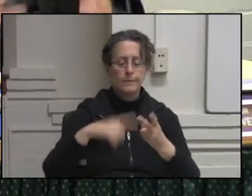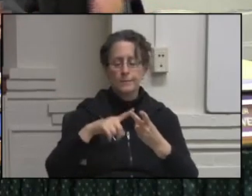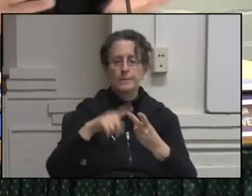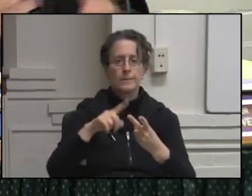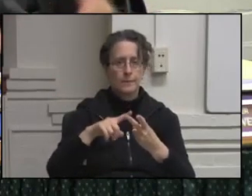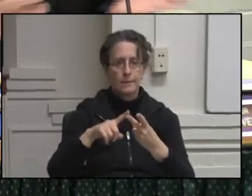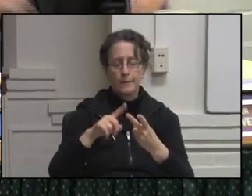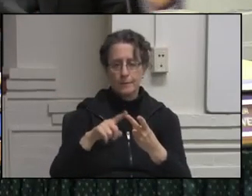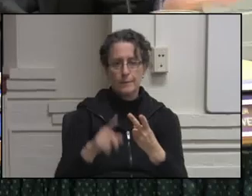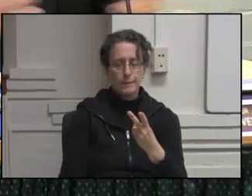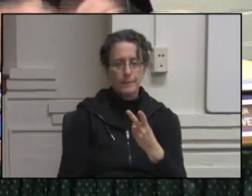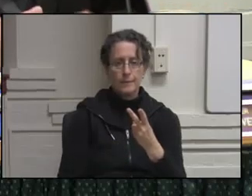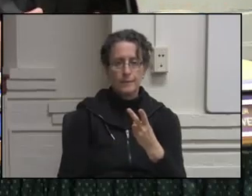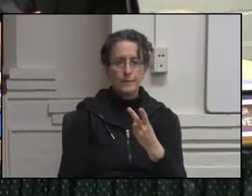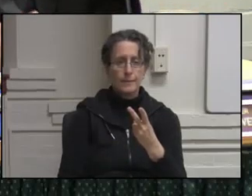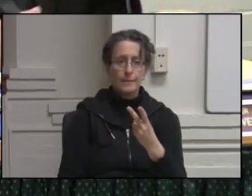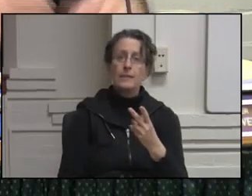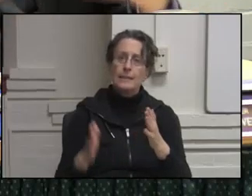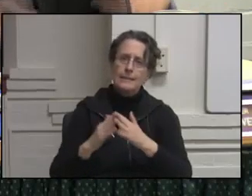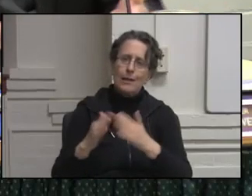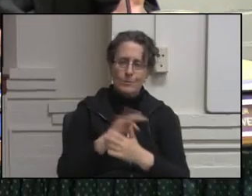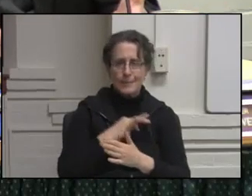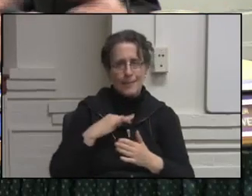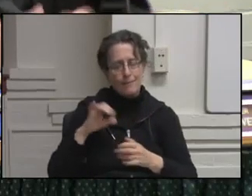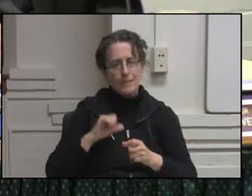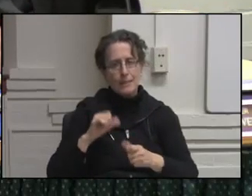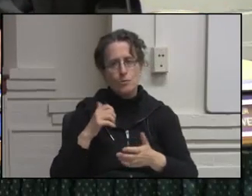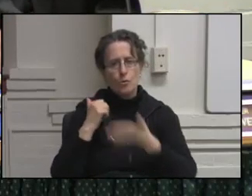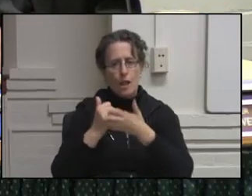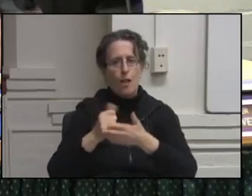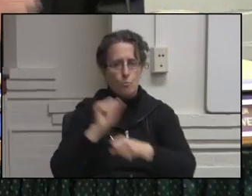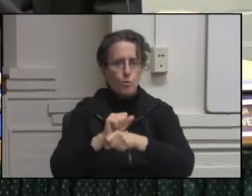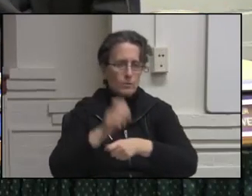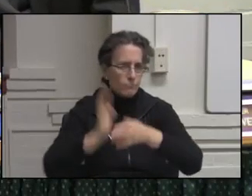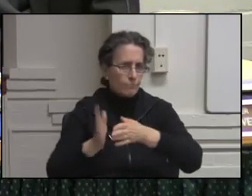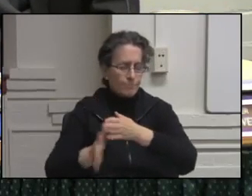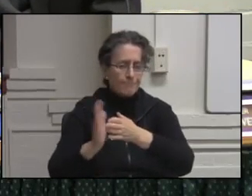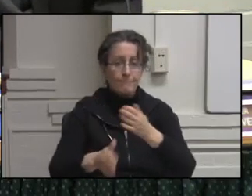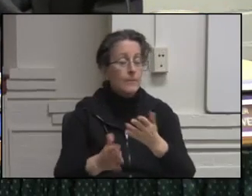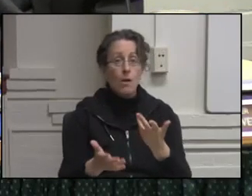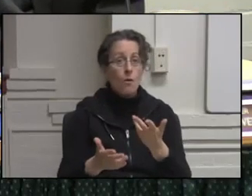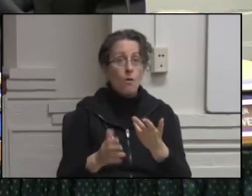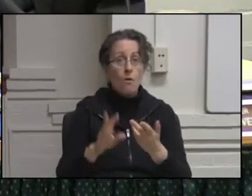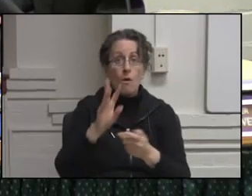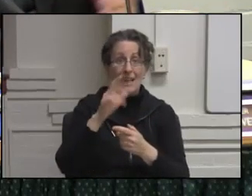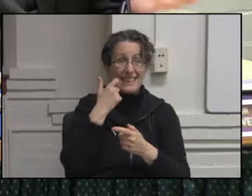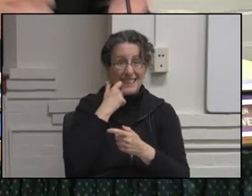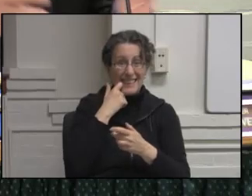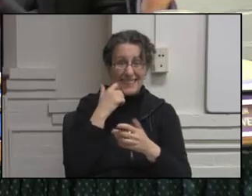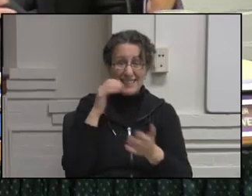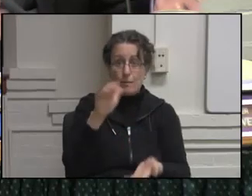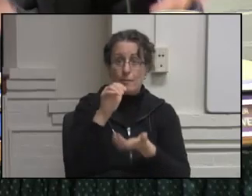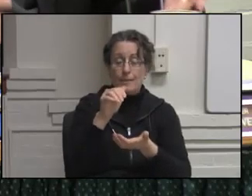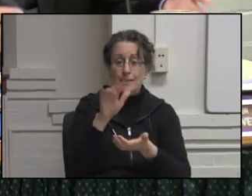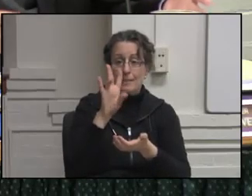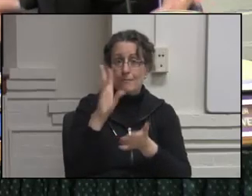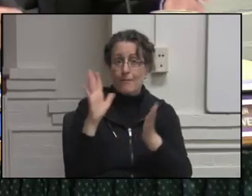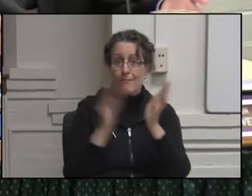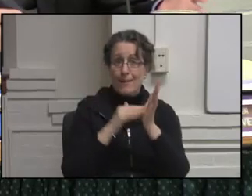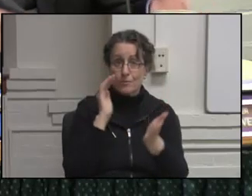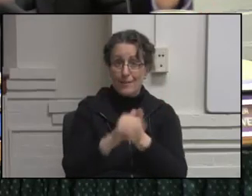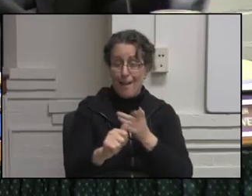providing some town labor in order to help get it to completion. Now, with the Withington Fund news, it appears that we can